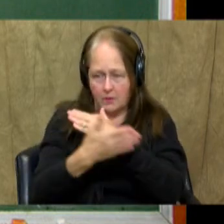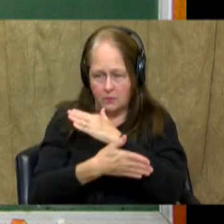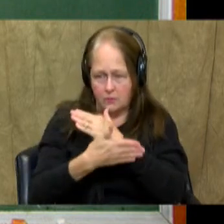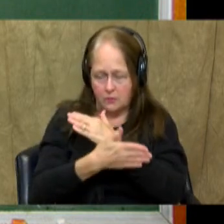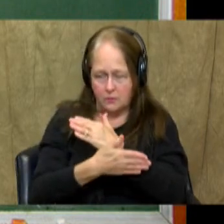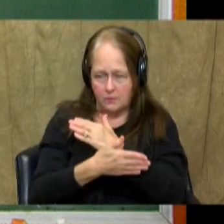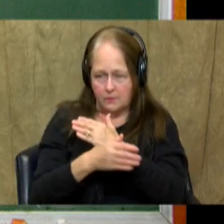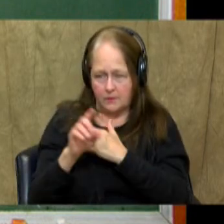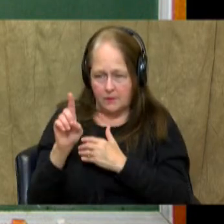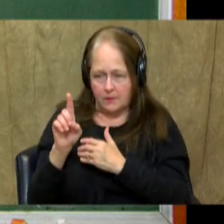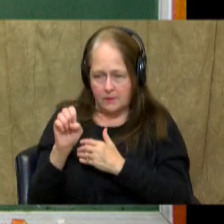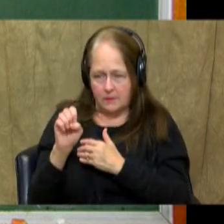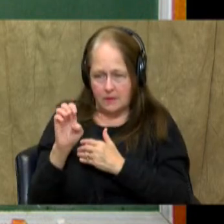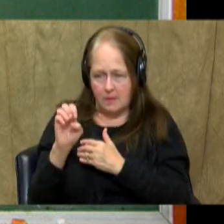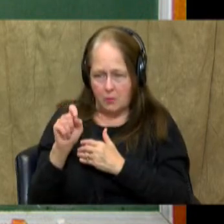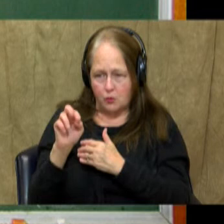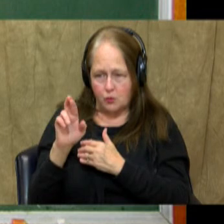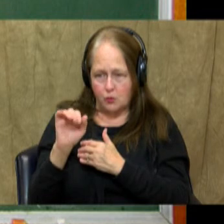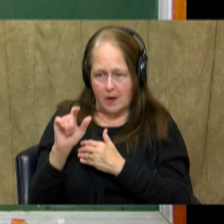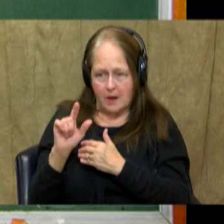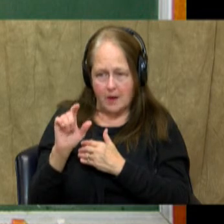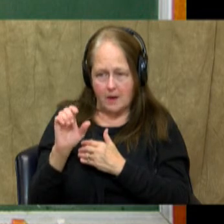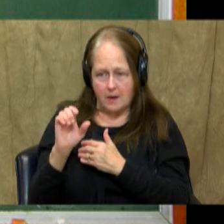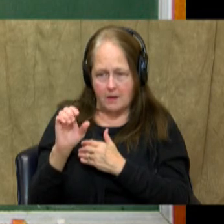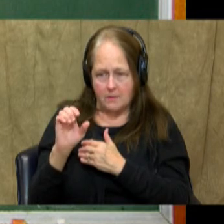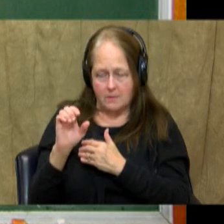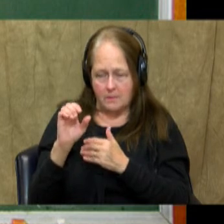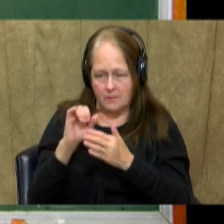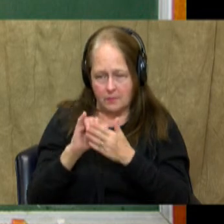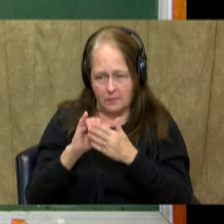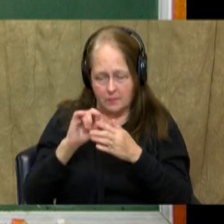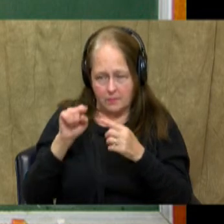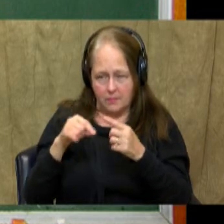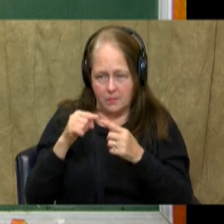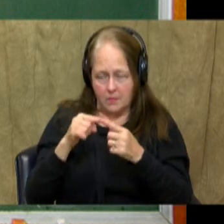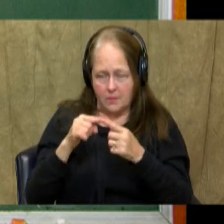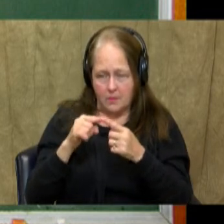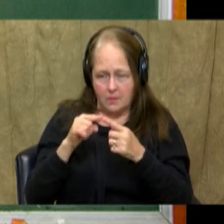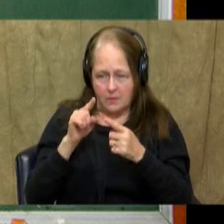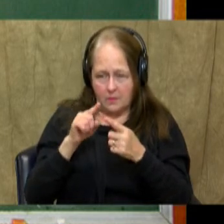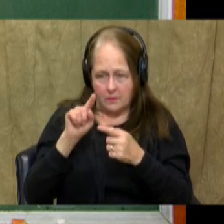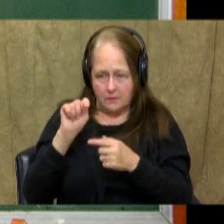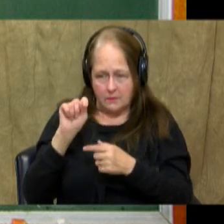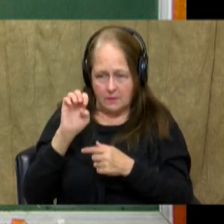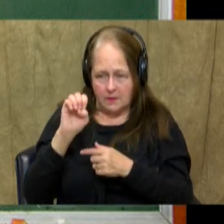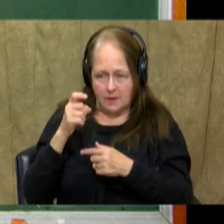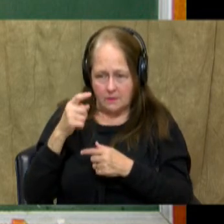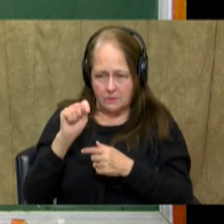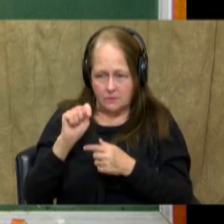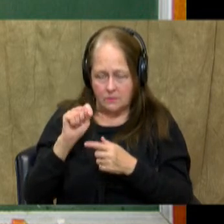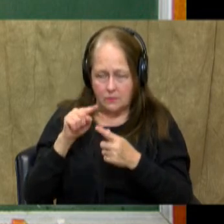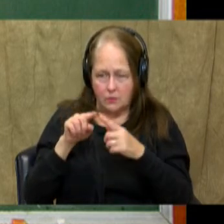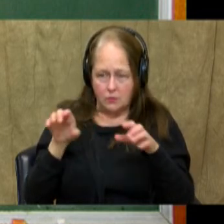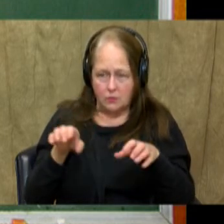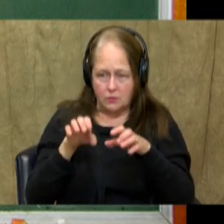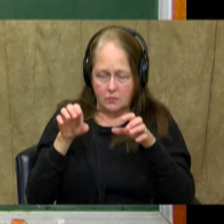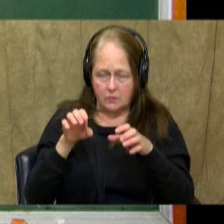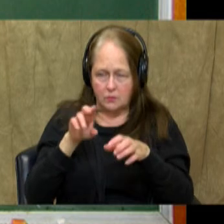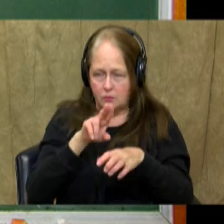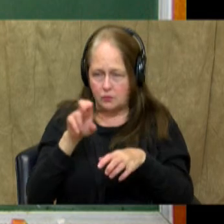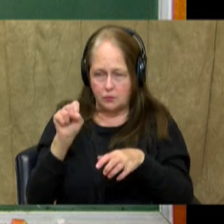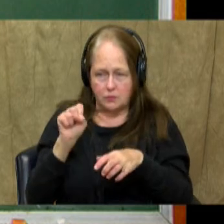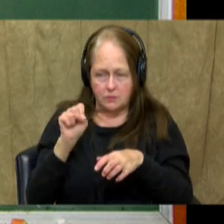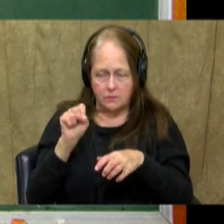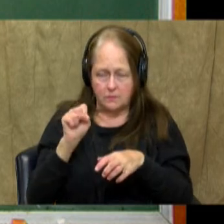become democratic. That didn't happen. And Diem, according to our text, was doing some things that the United